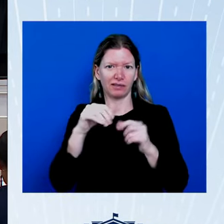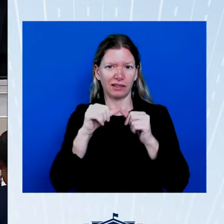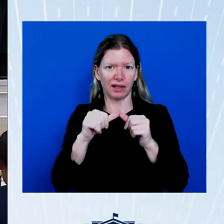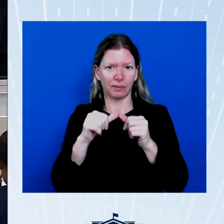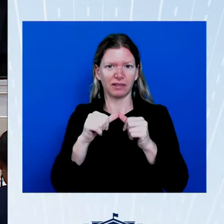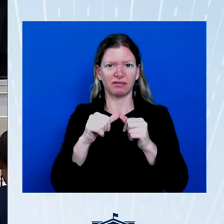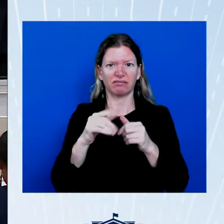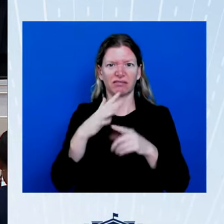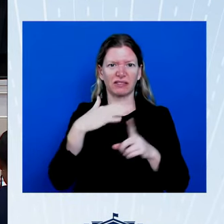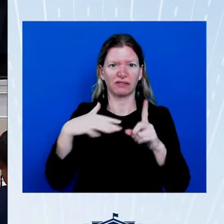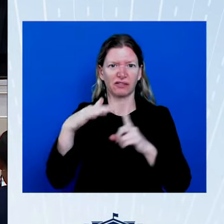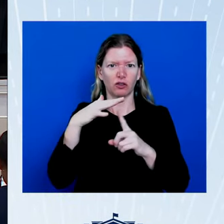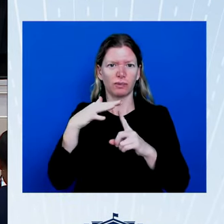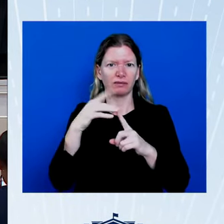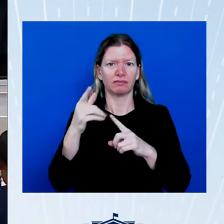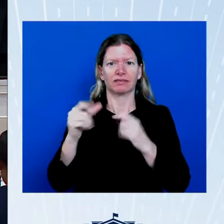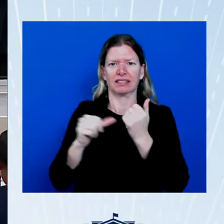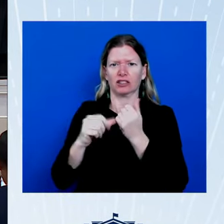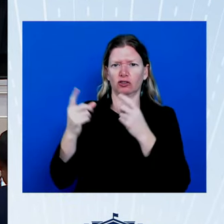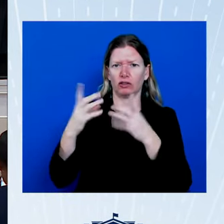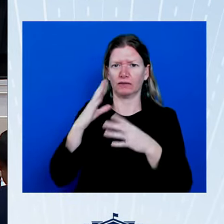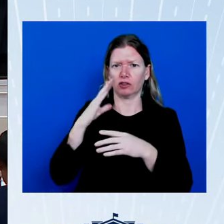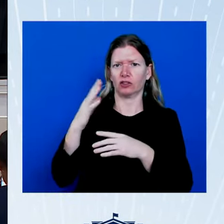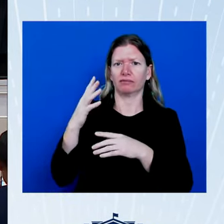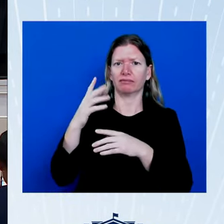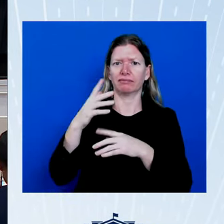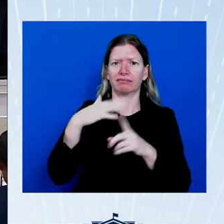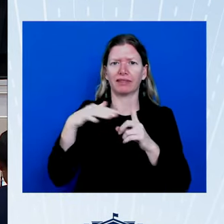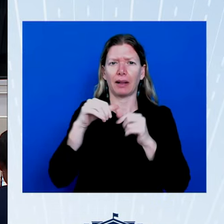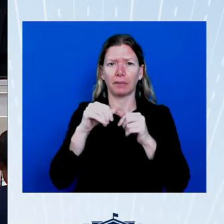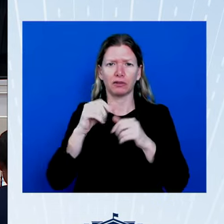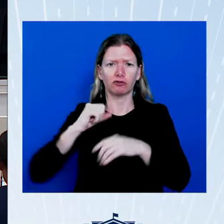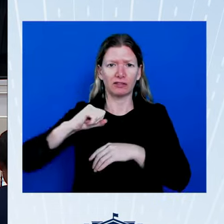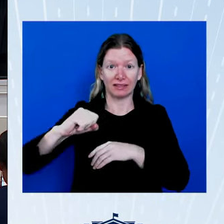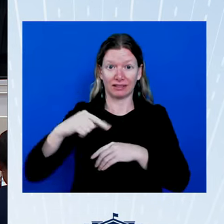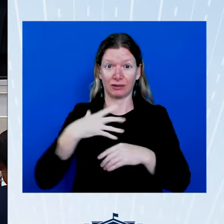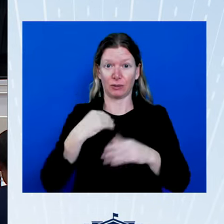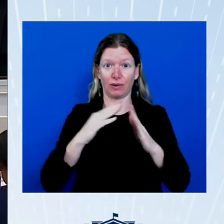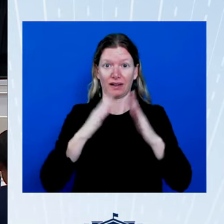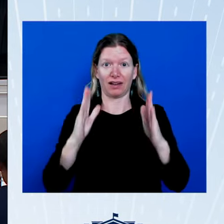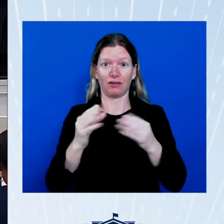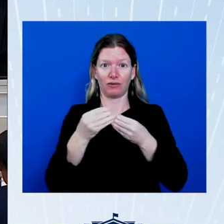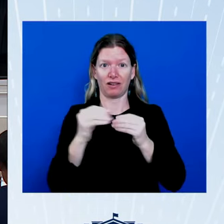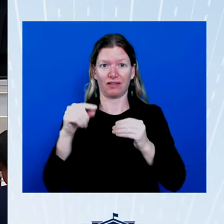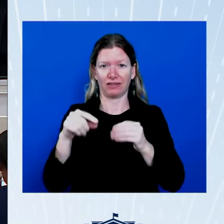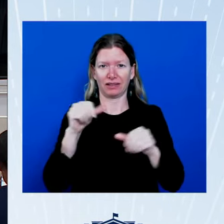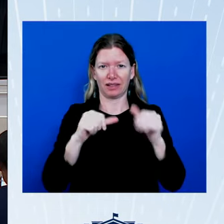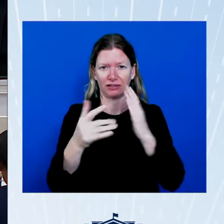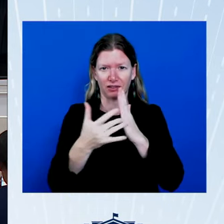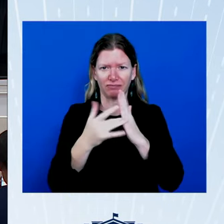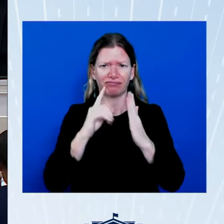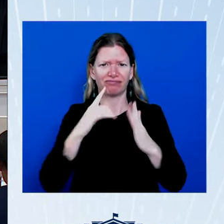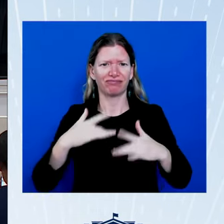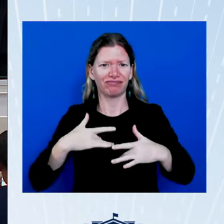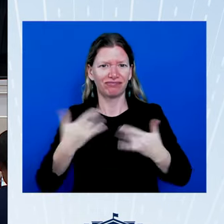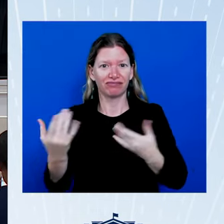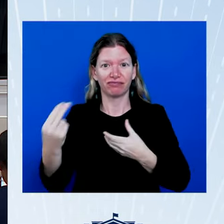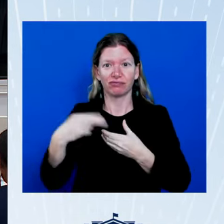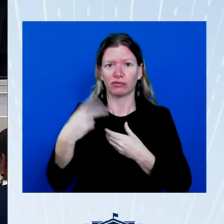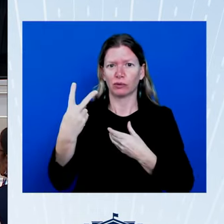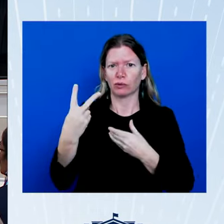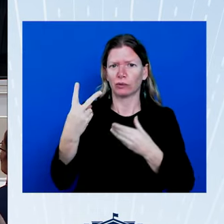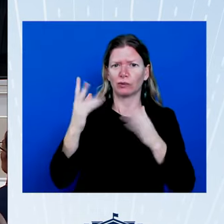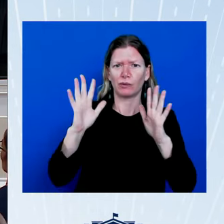to be joined by two wonderful government leaders in community climate resilience. So here today I have with me Admiral Rachel